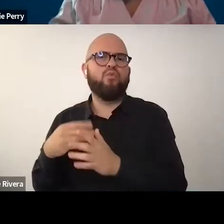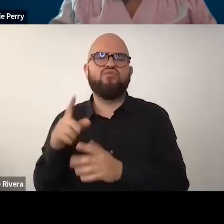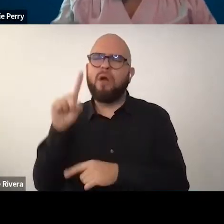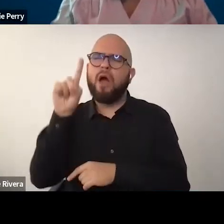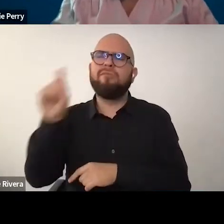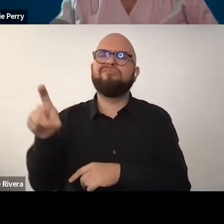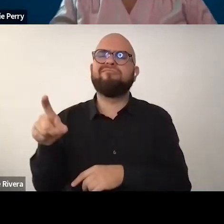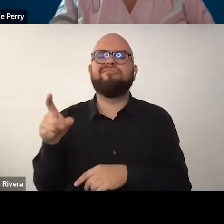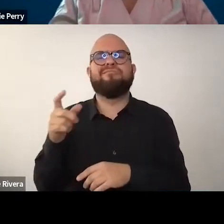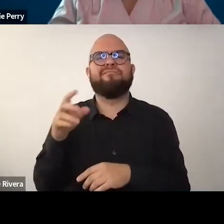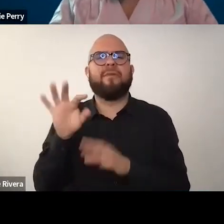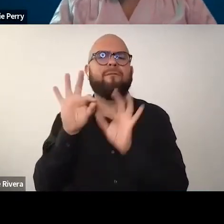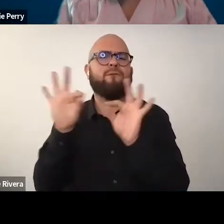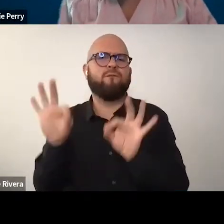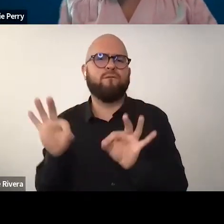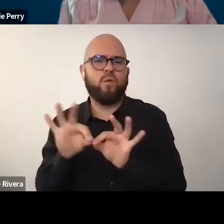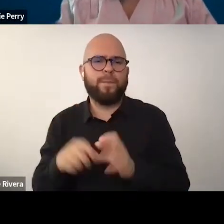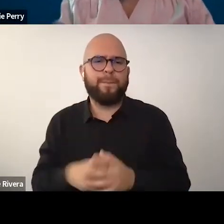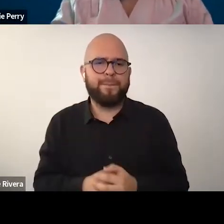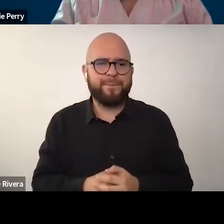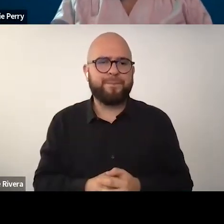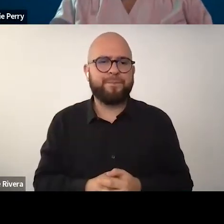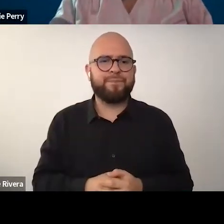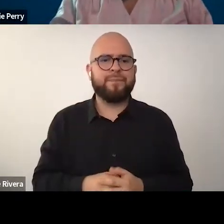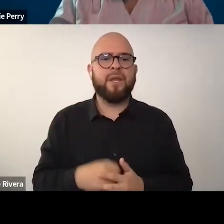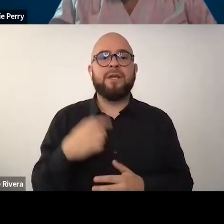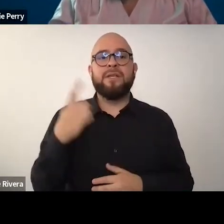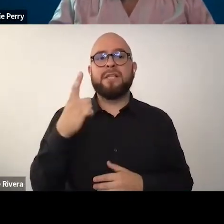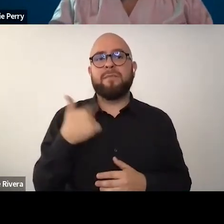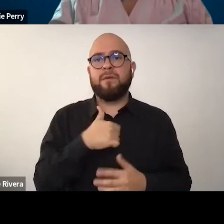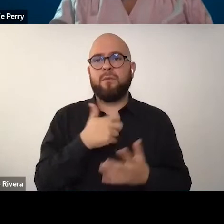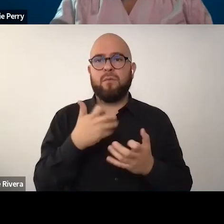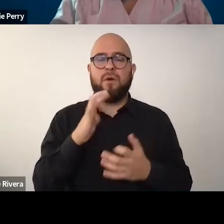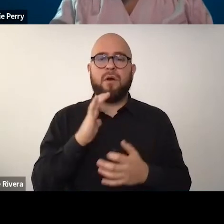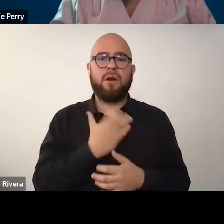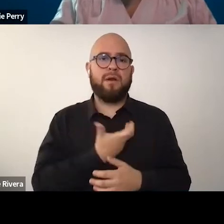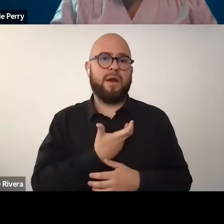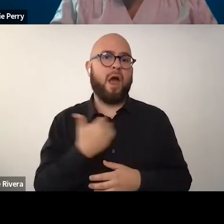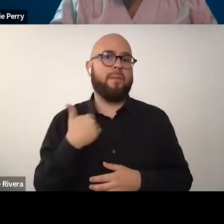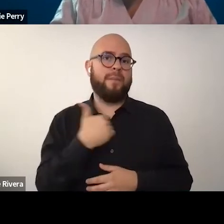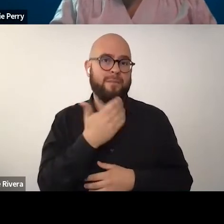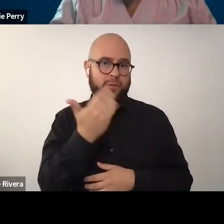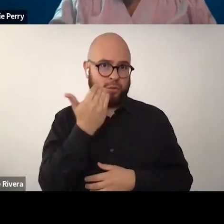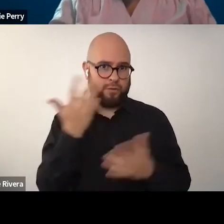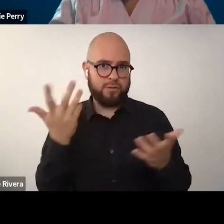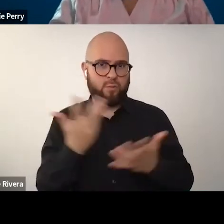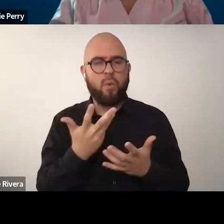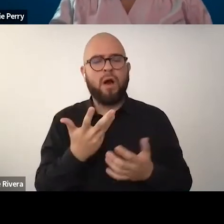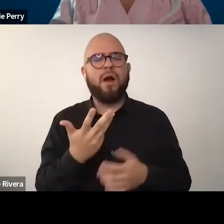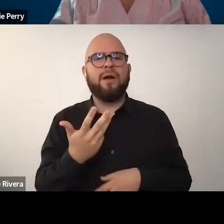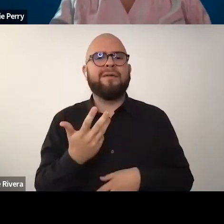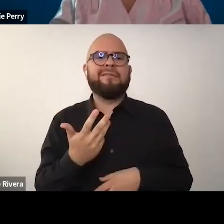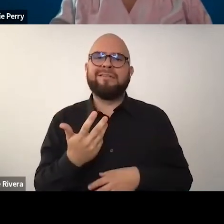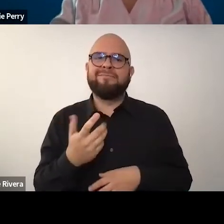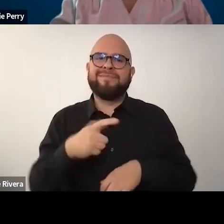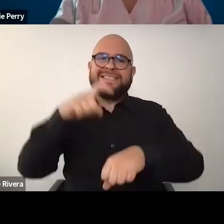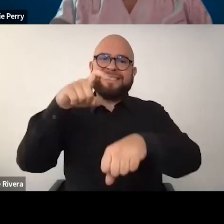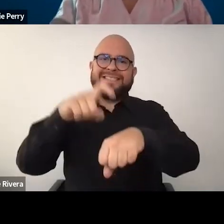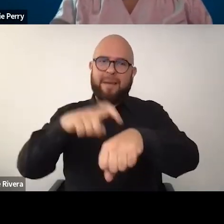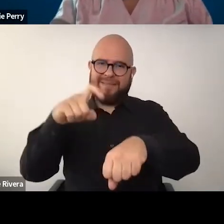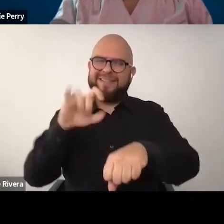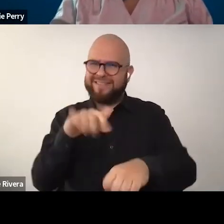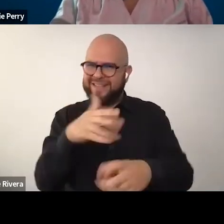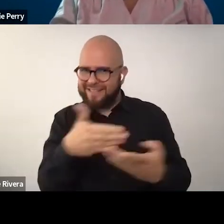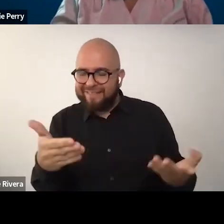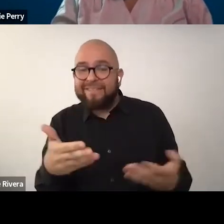One of the other things that we always like our members to know, that there's such a thing as called timeliness. And we often have